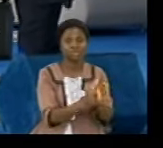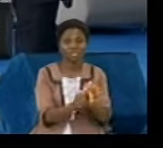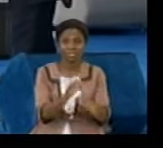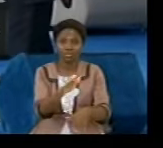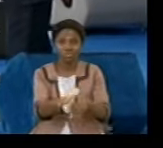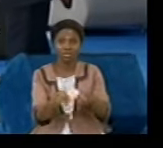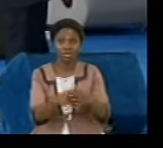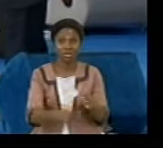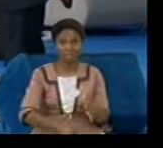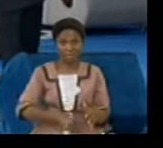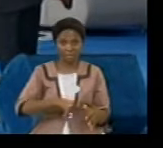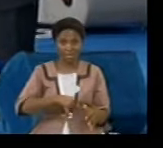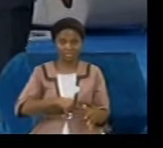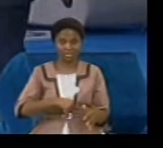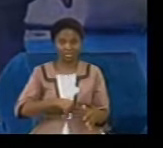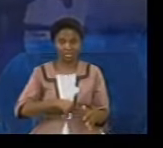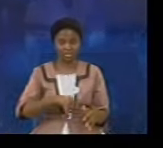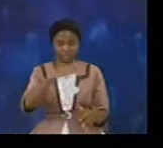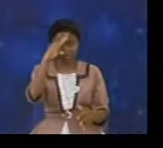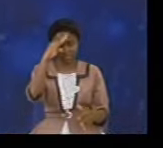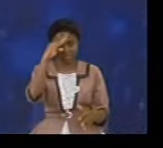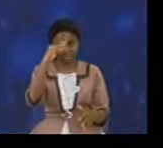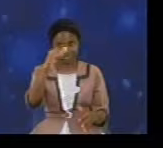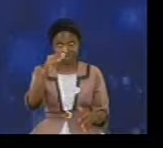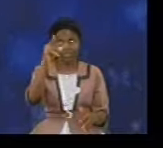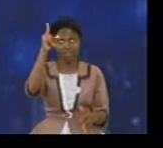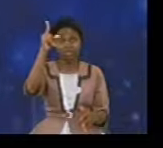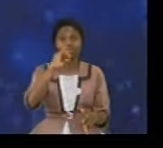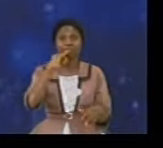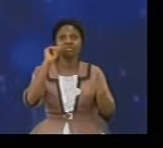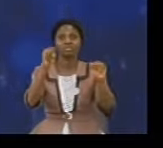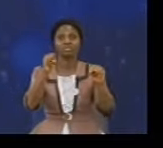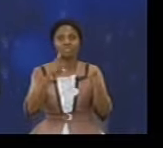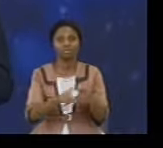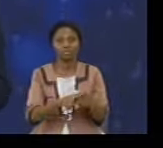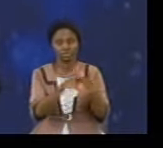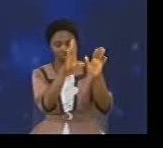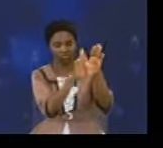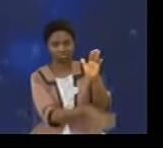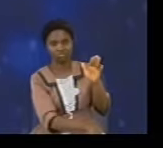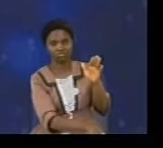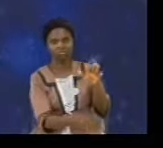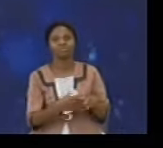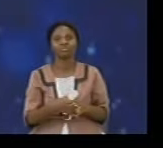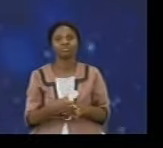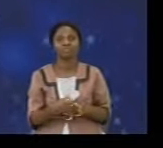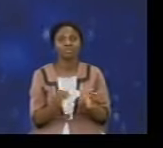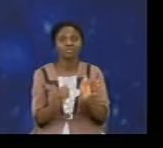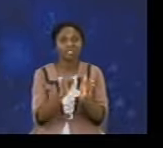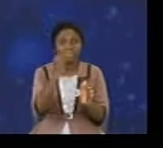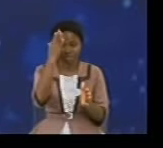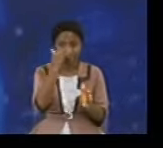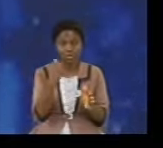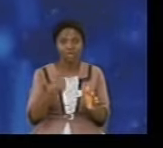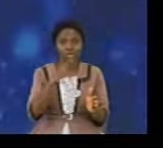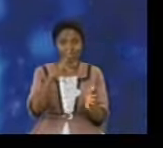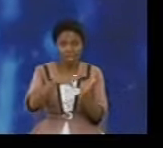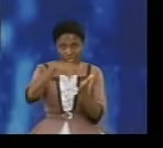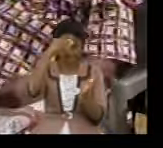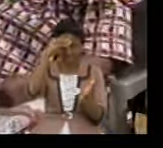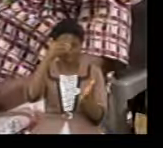pride, he is able to abase. That's why we're looking at this chapter